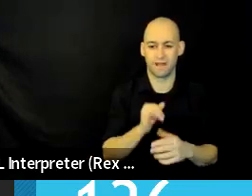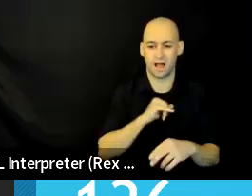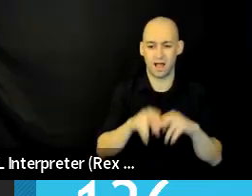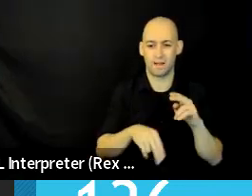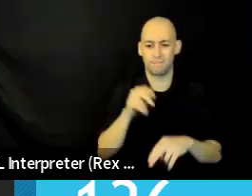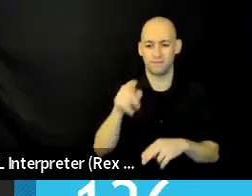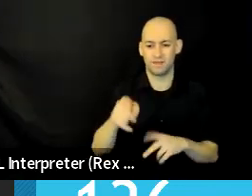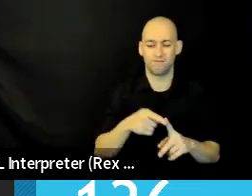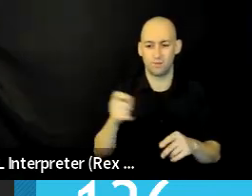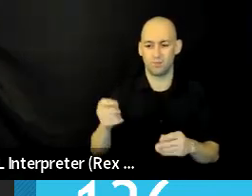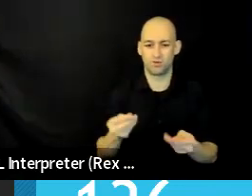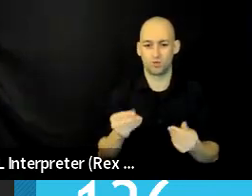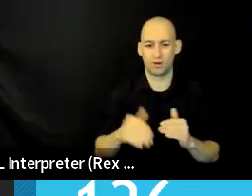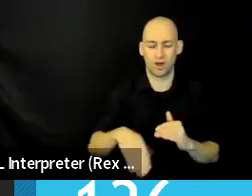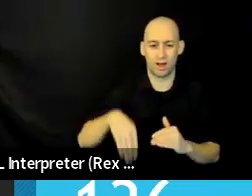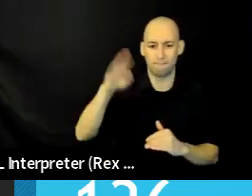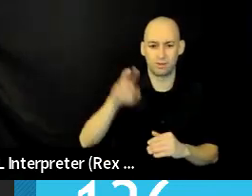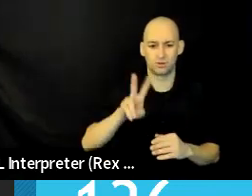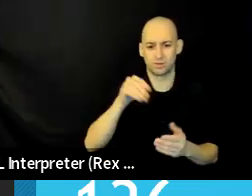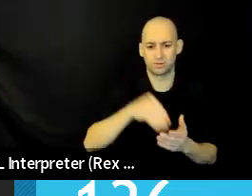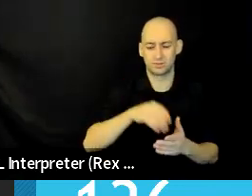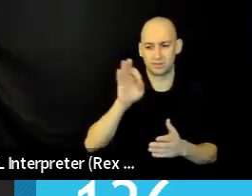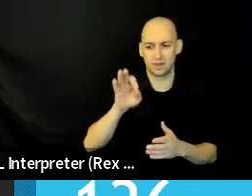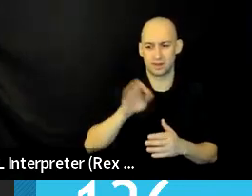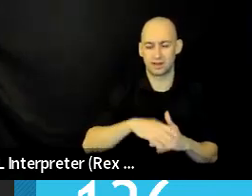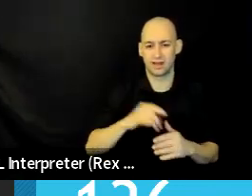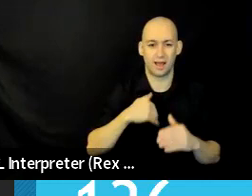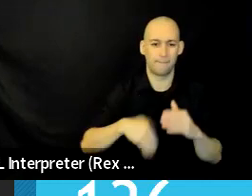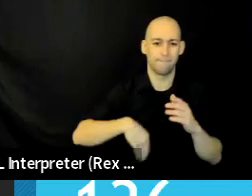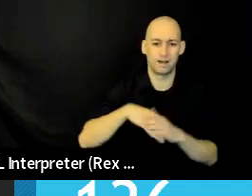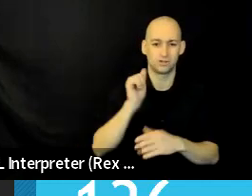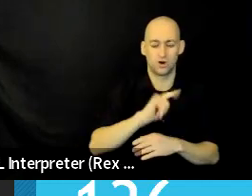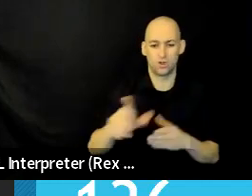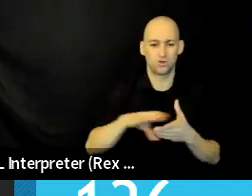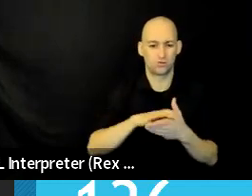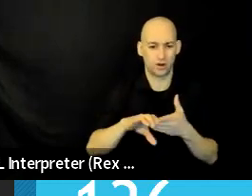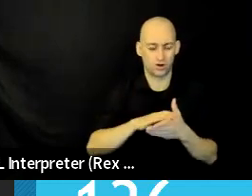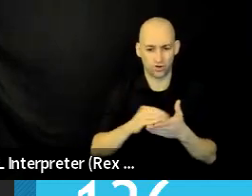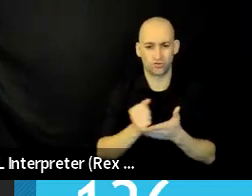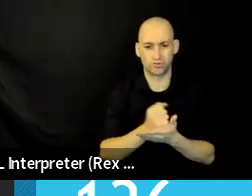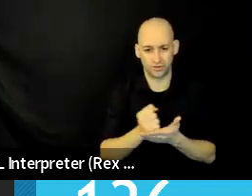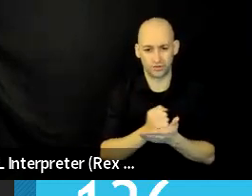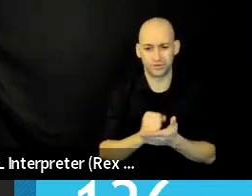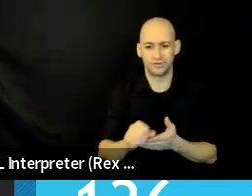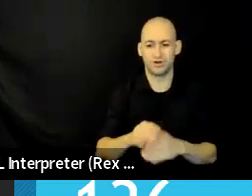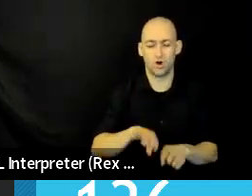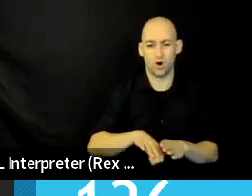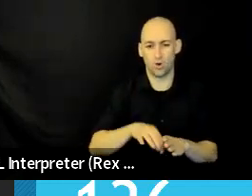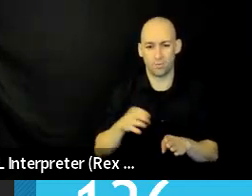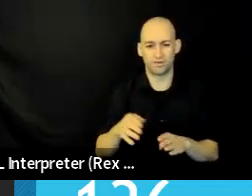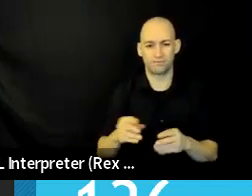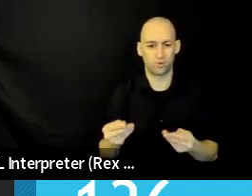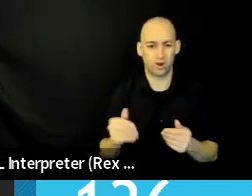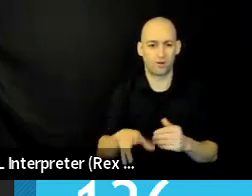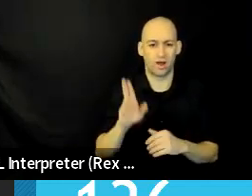in 2009 during the recession. I maxed out my credit cards, opened up from the ground up. Now, every year, I put